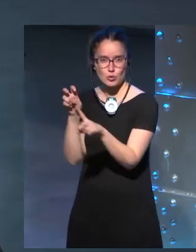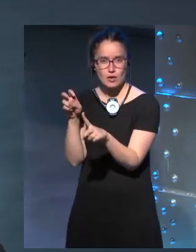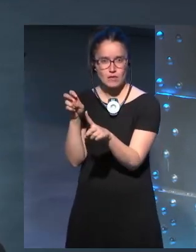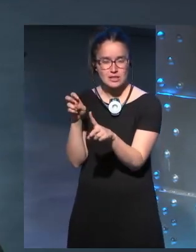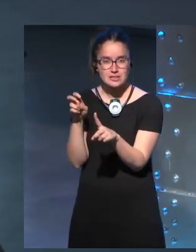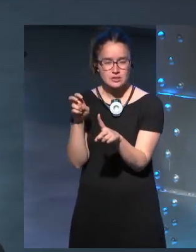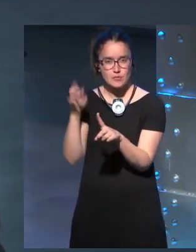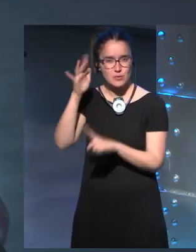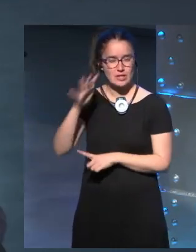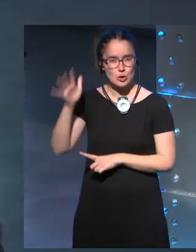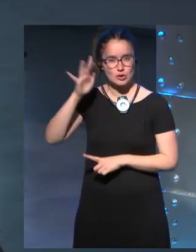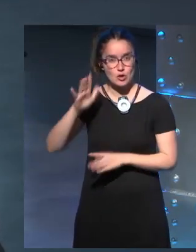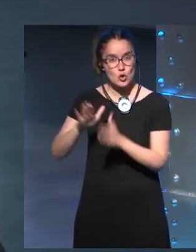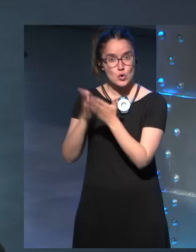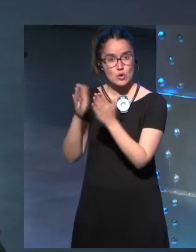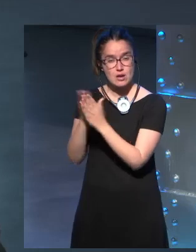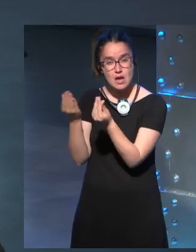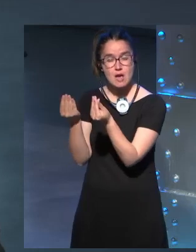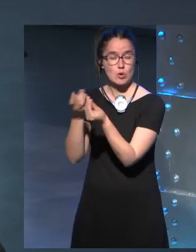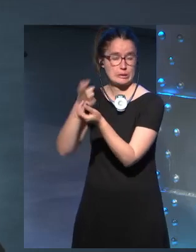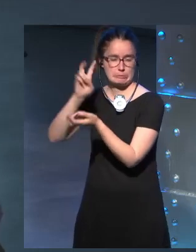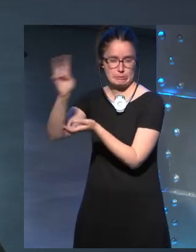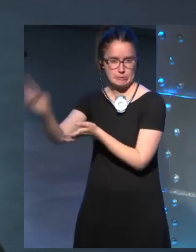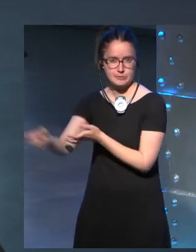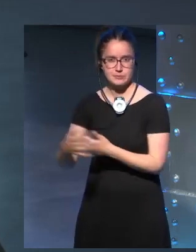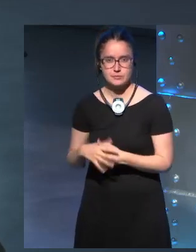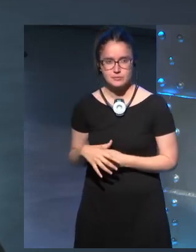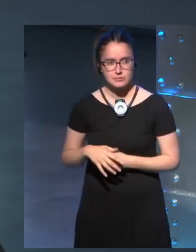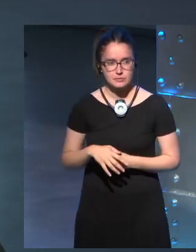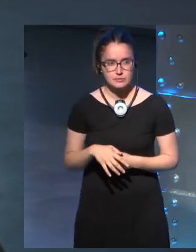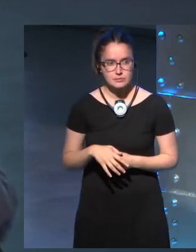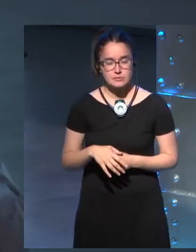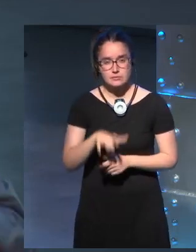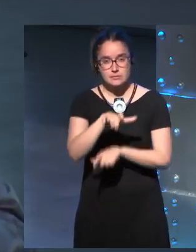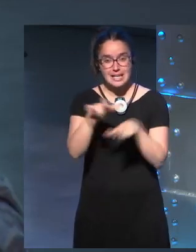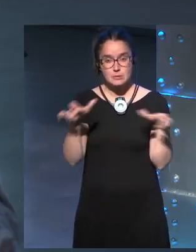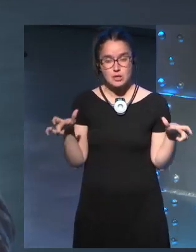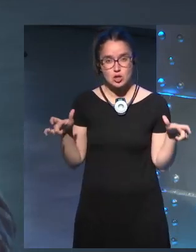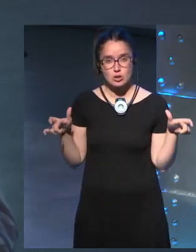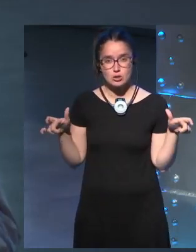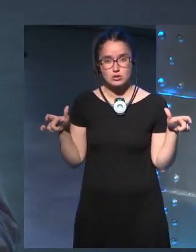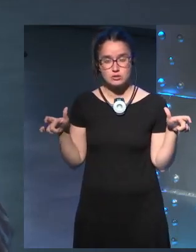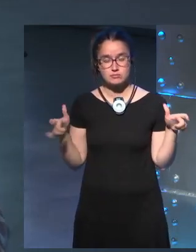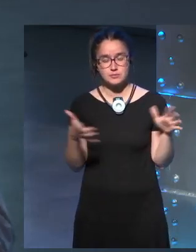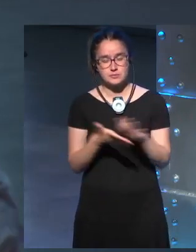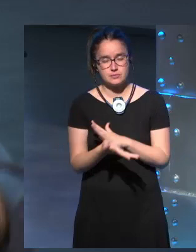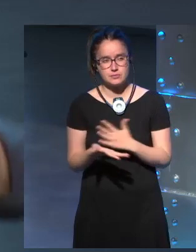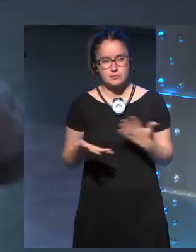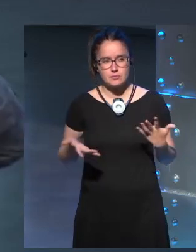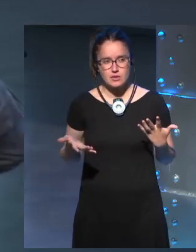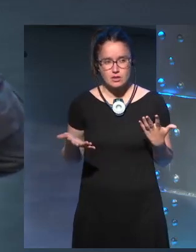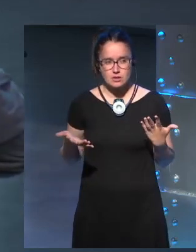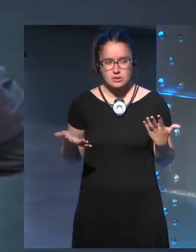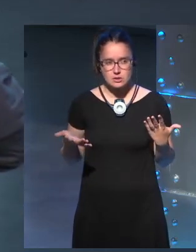aphorisms and everything. You know, people when they come, what is it, what the press conference after